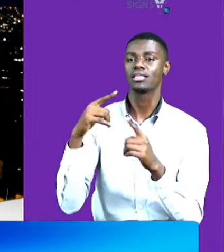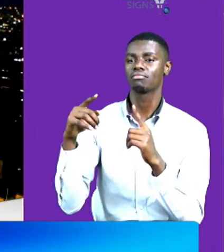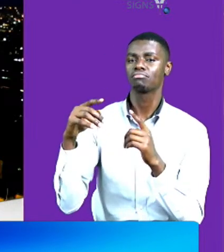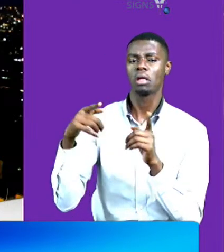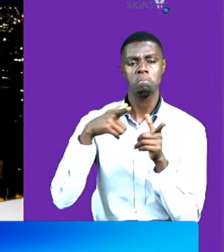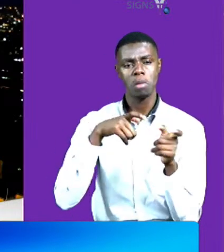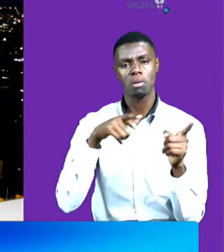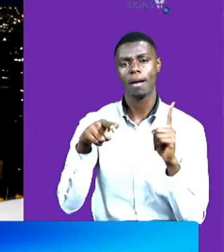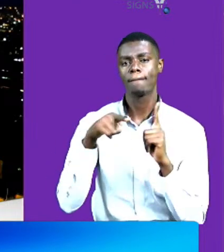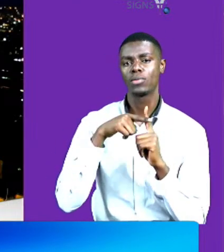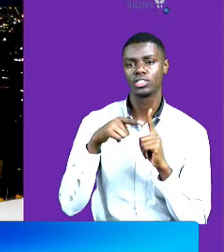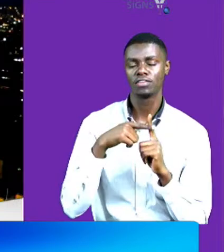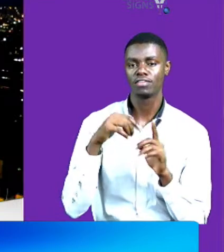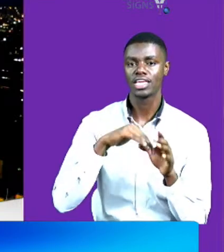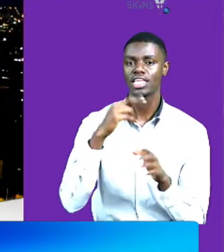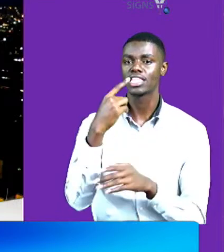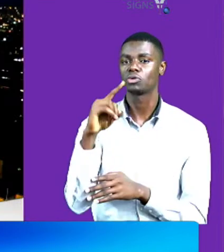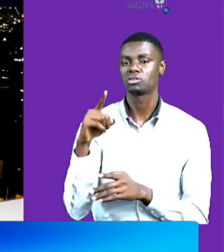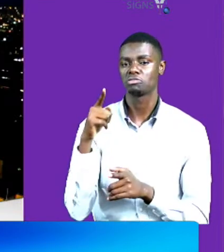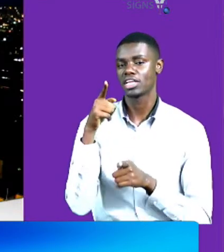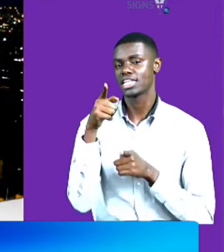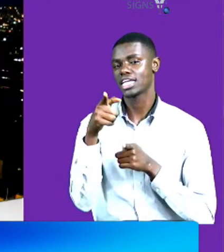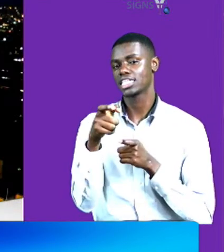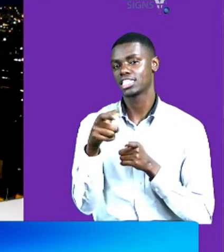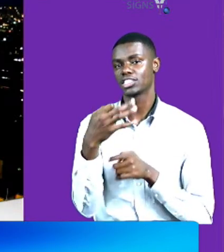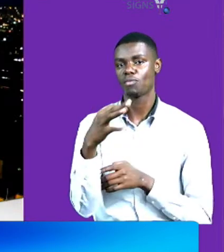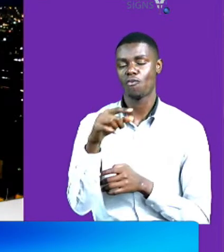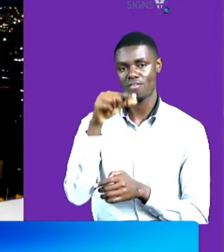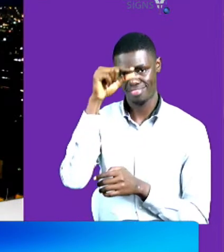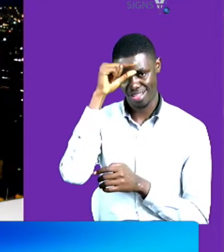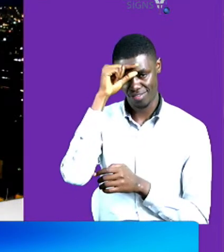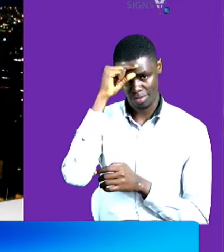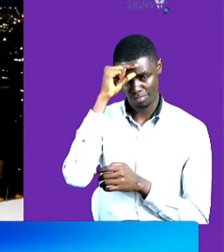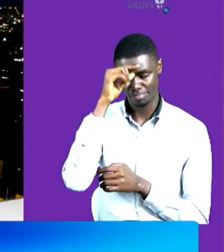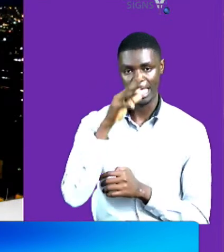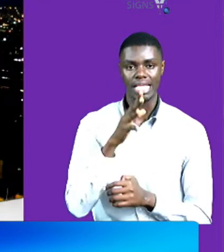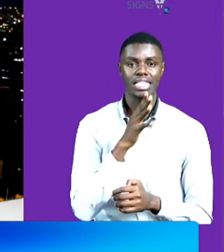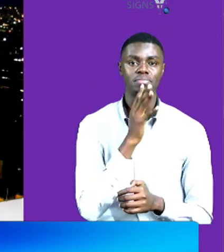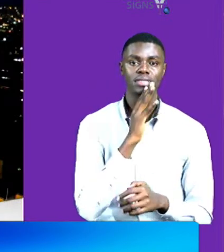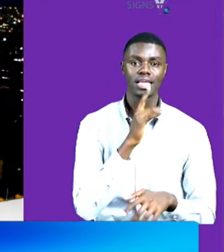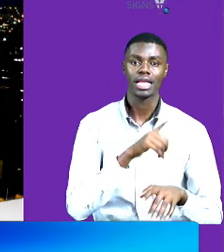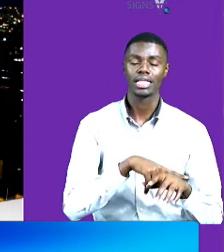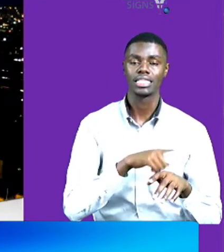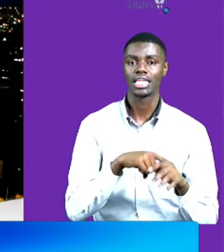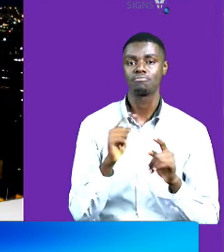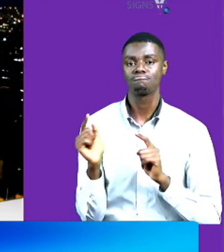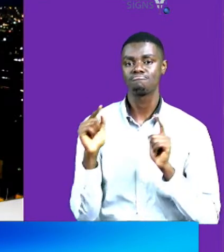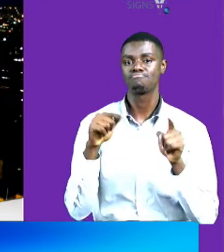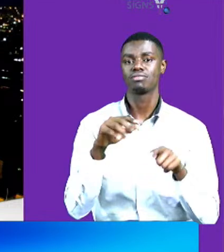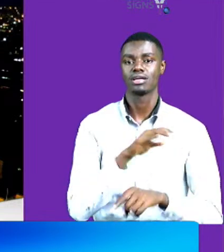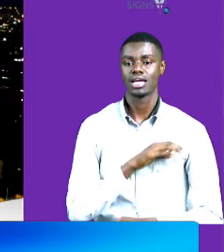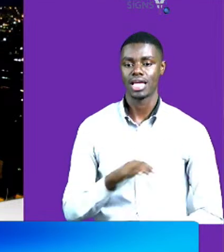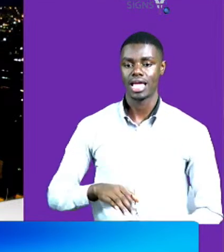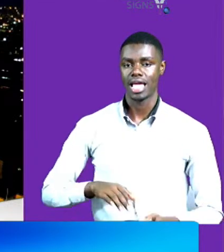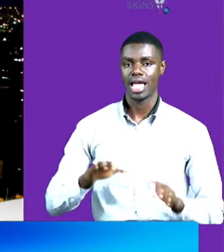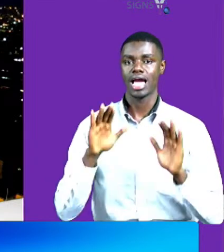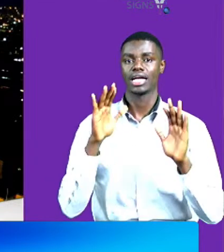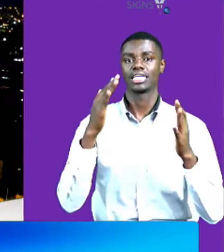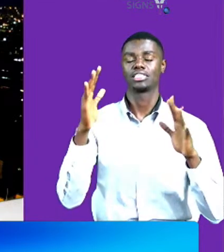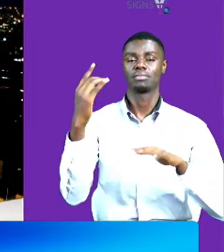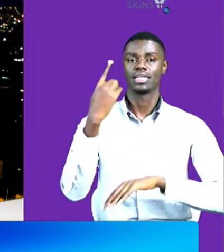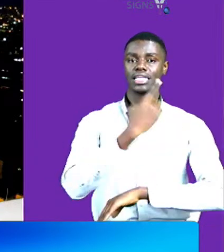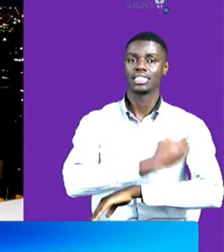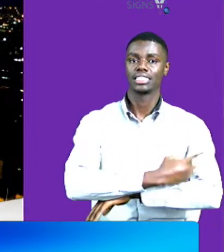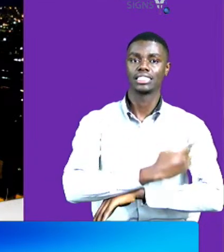constructive in the correction and criticism of the government. Speaking when he attended a Christmas Day Mass